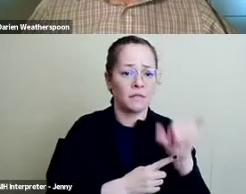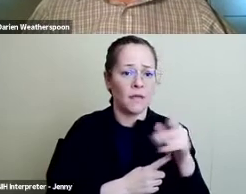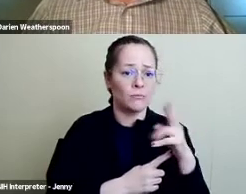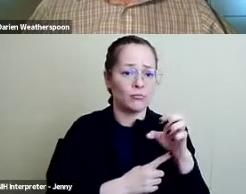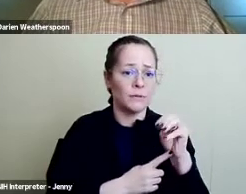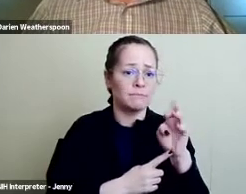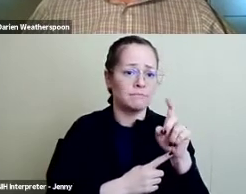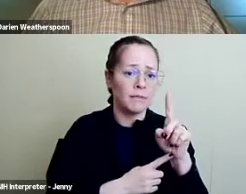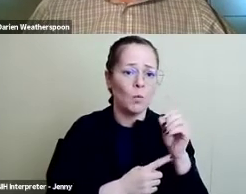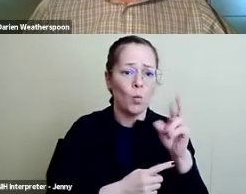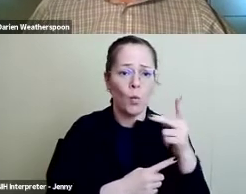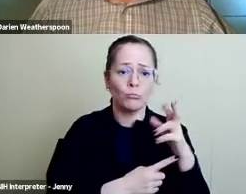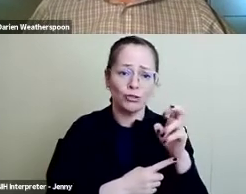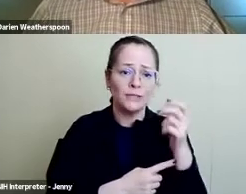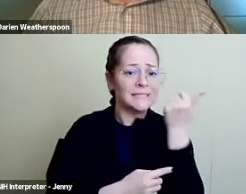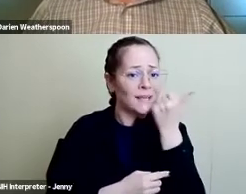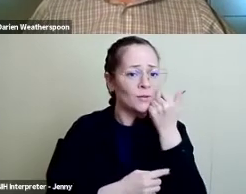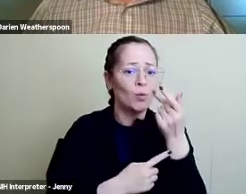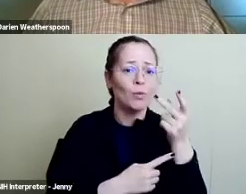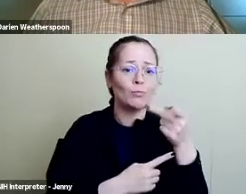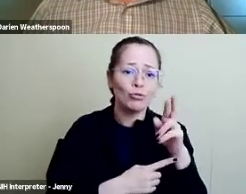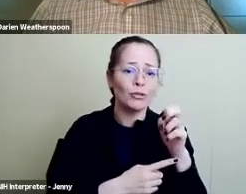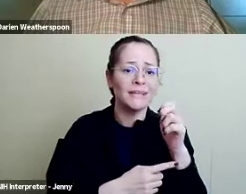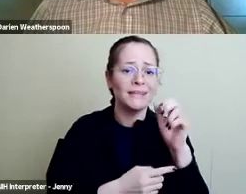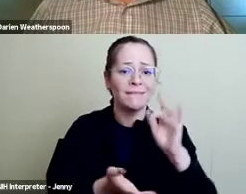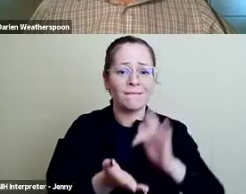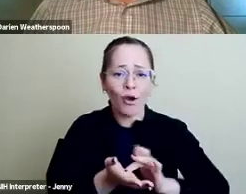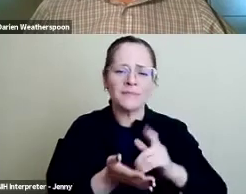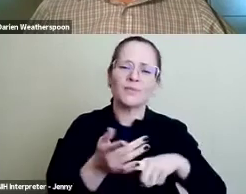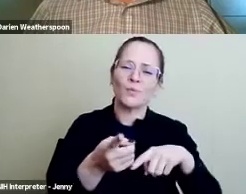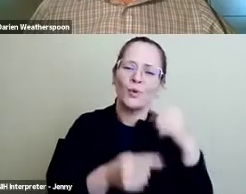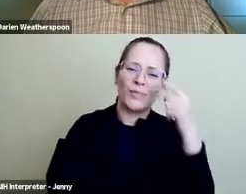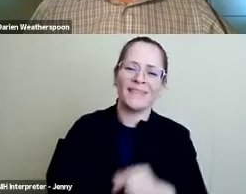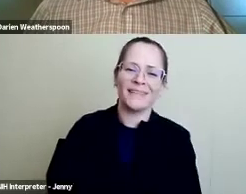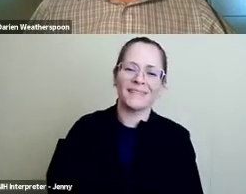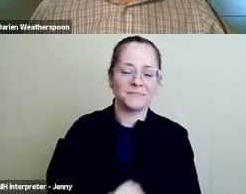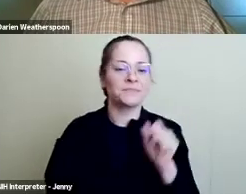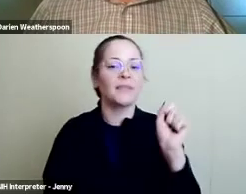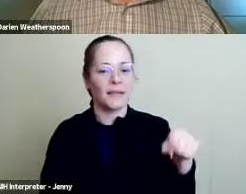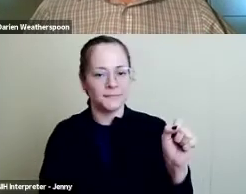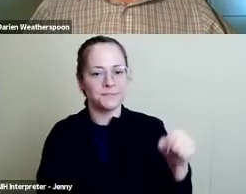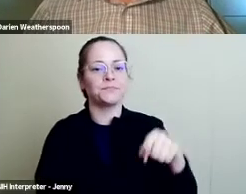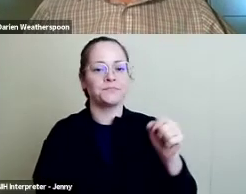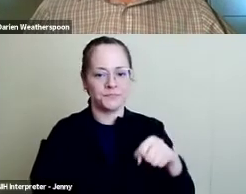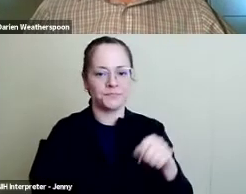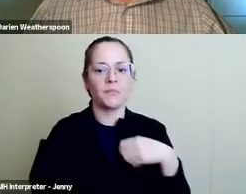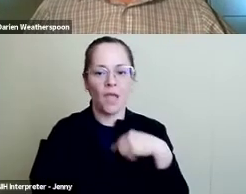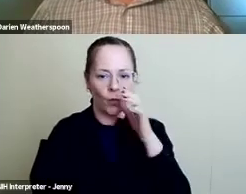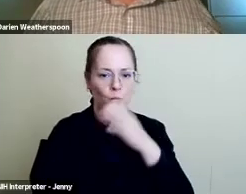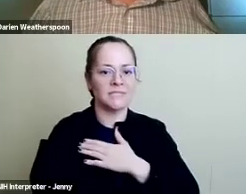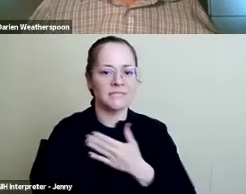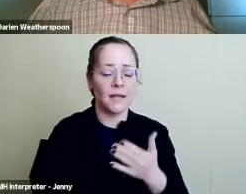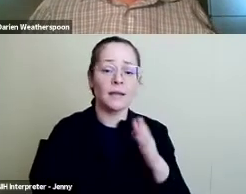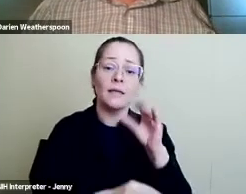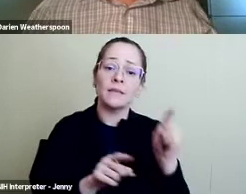for pre-dental, pre-pharmacy. What do you think? I would say yes. And at the same